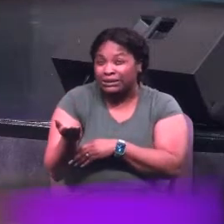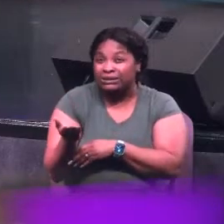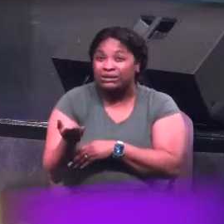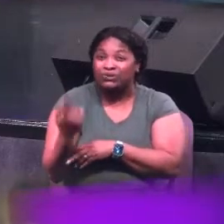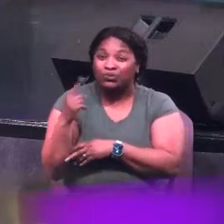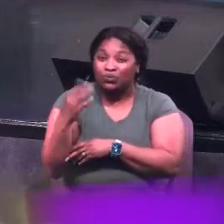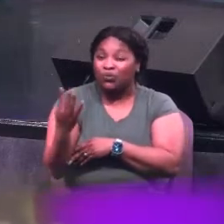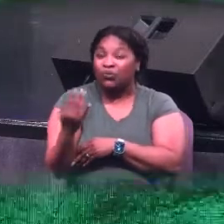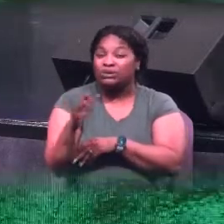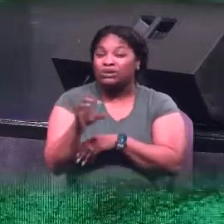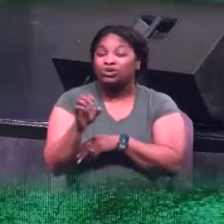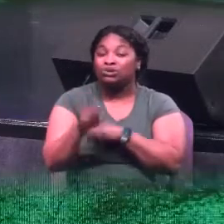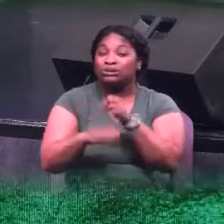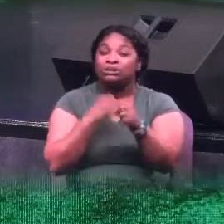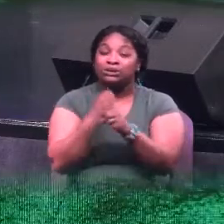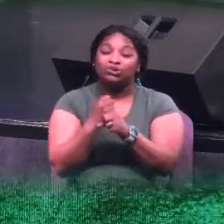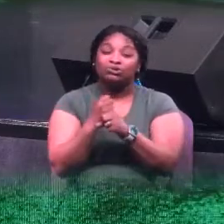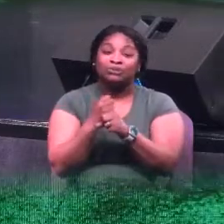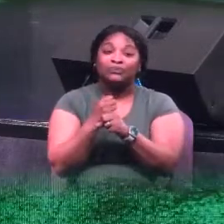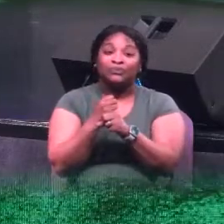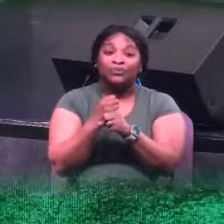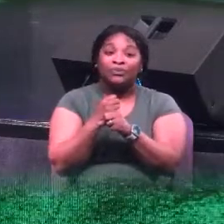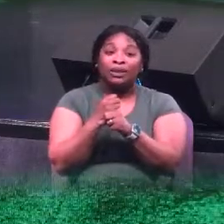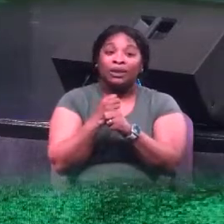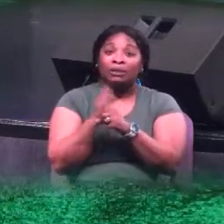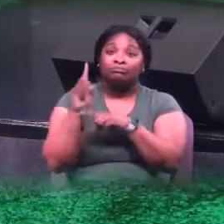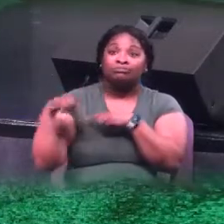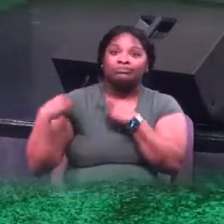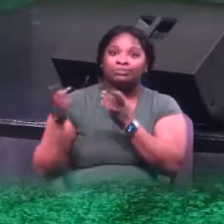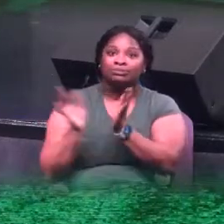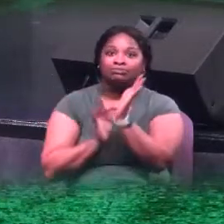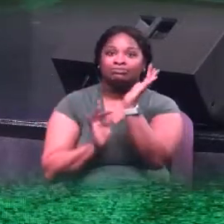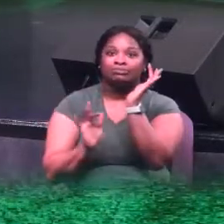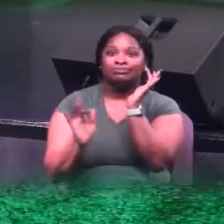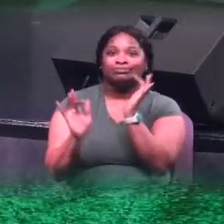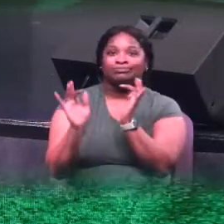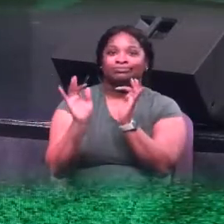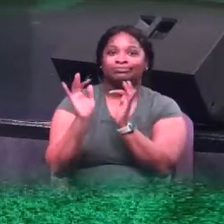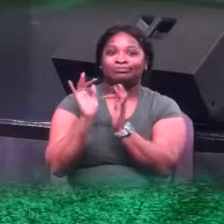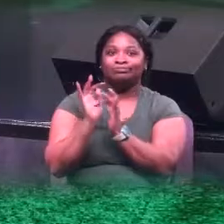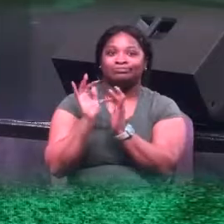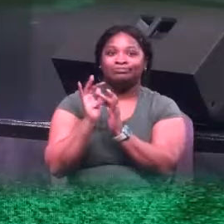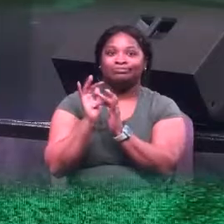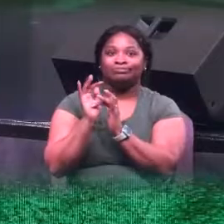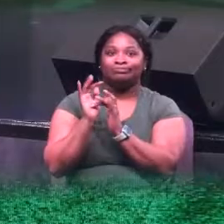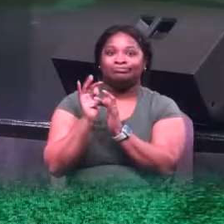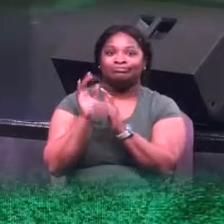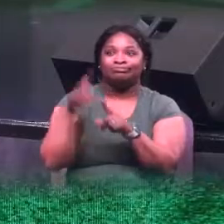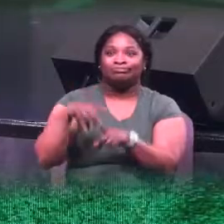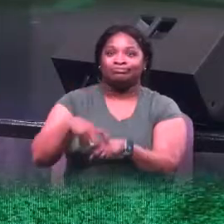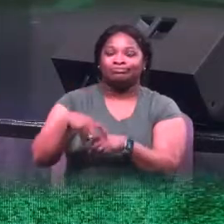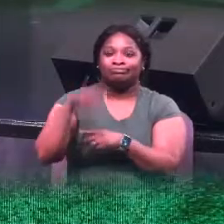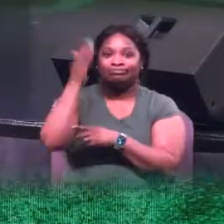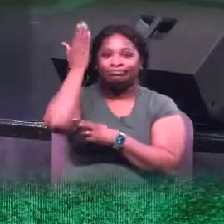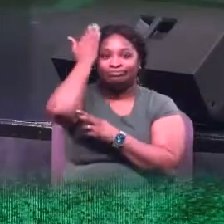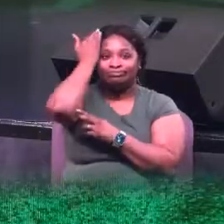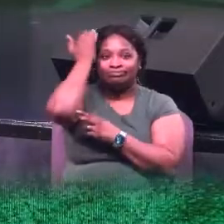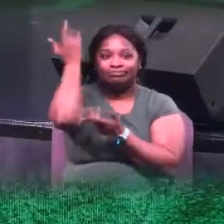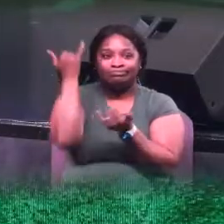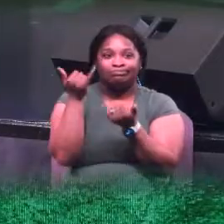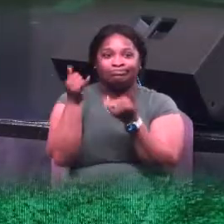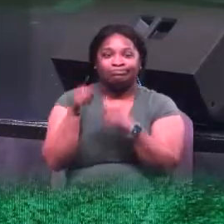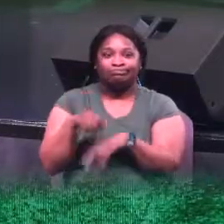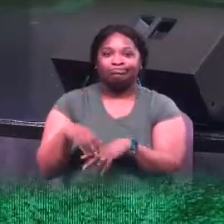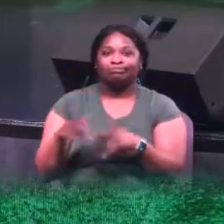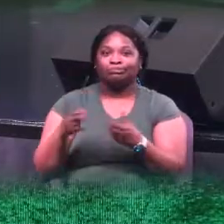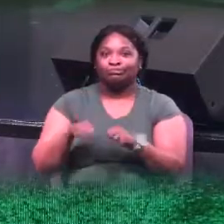for 1,400 years. By the time Jesus is riding on a donkey through the